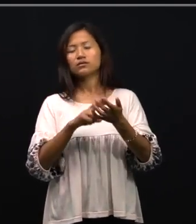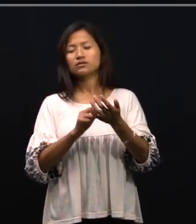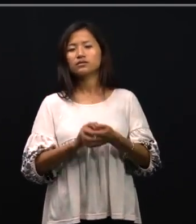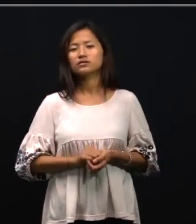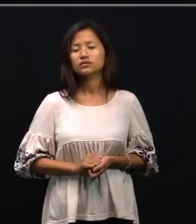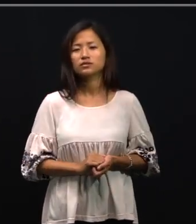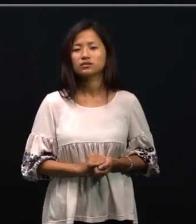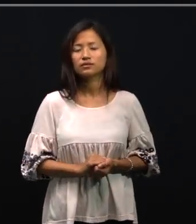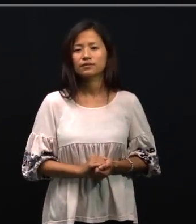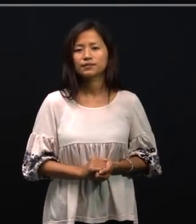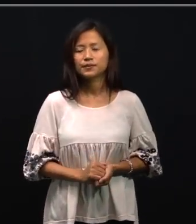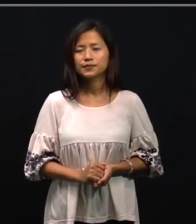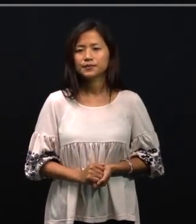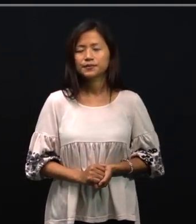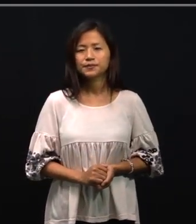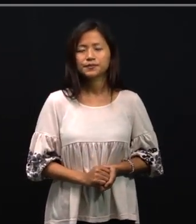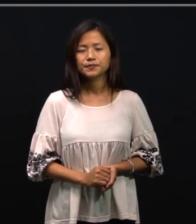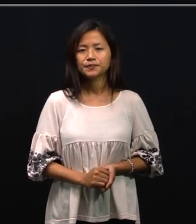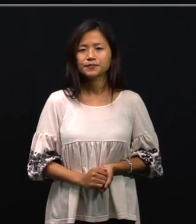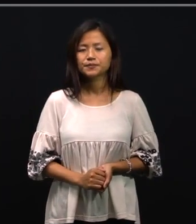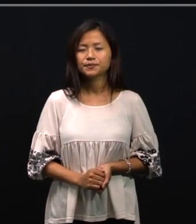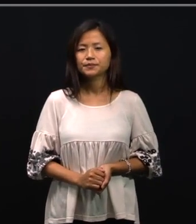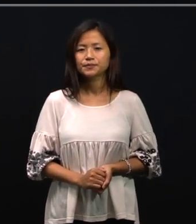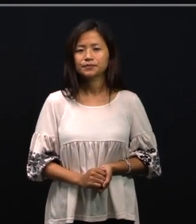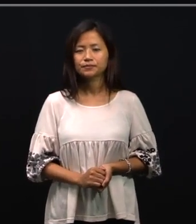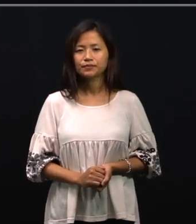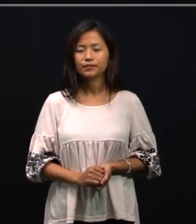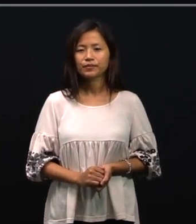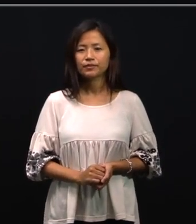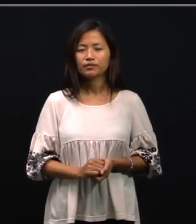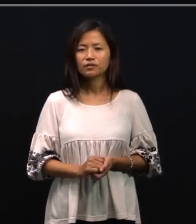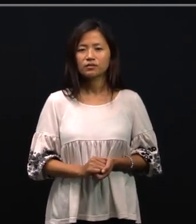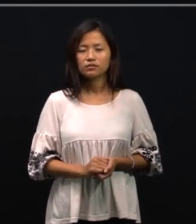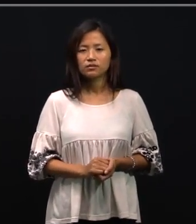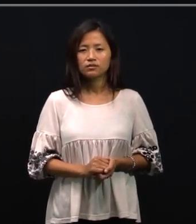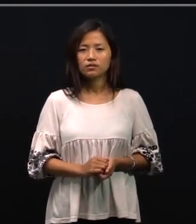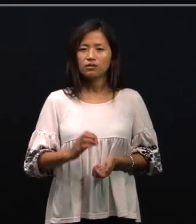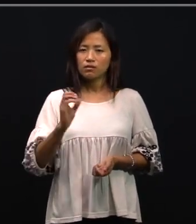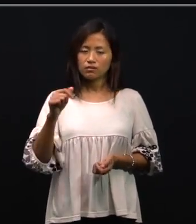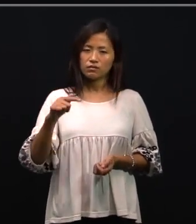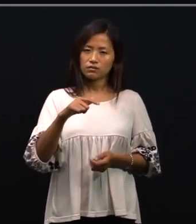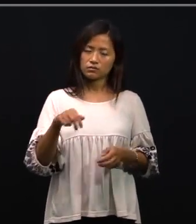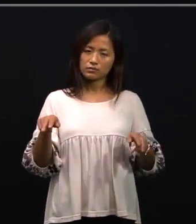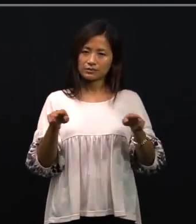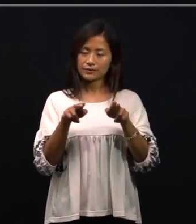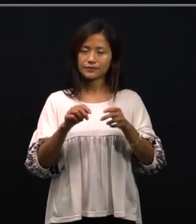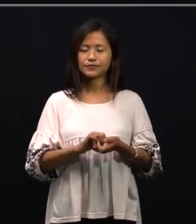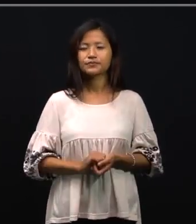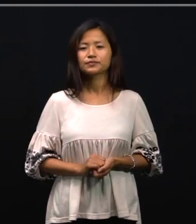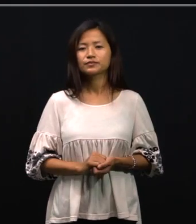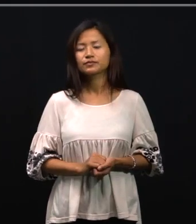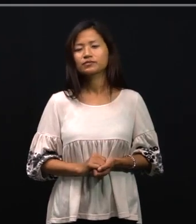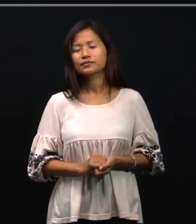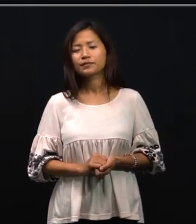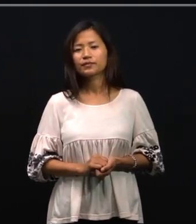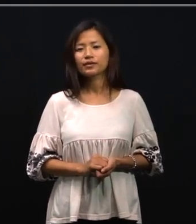So depending upon the differences and similarities, organisms are classified, and accordingly